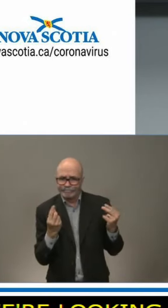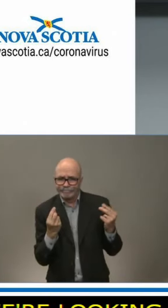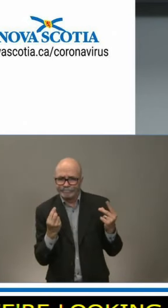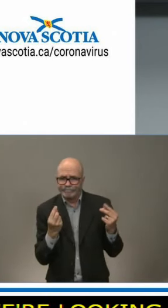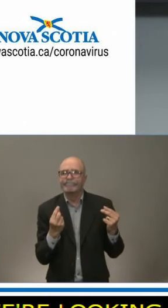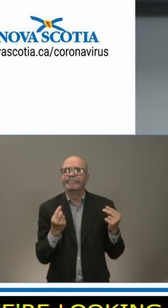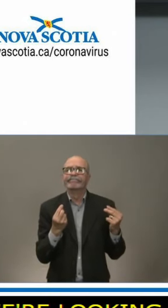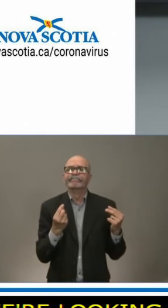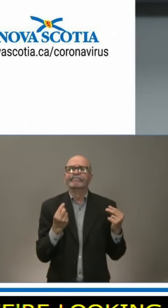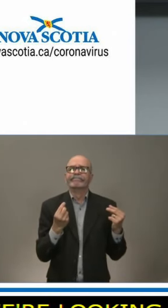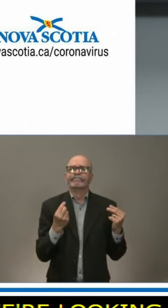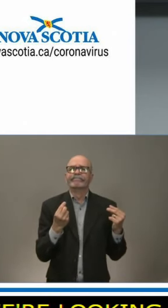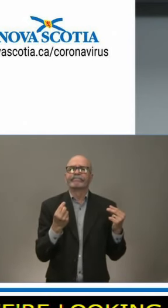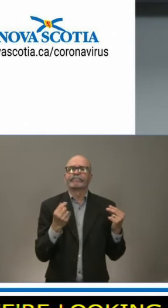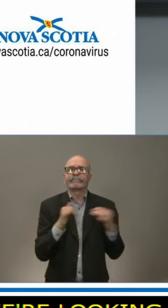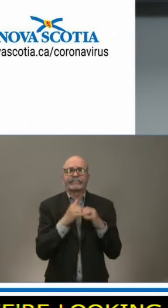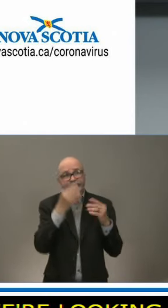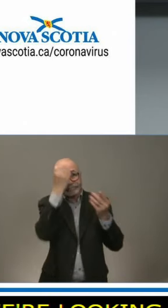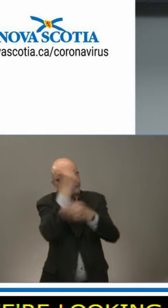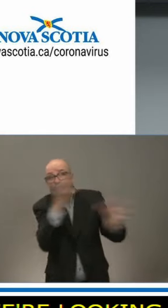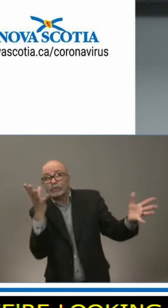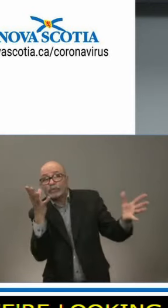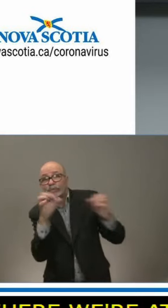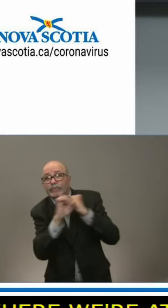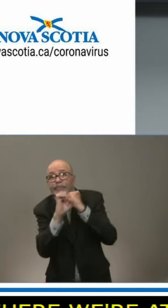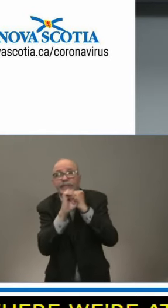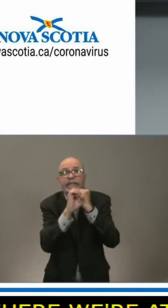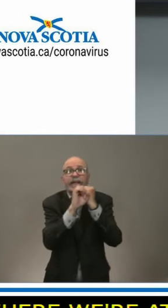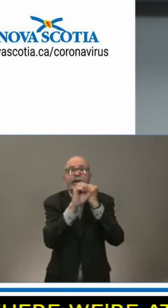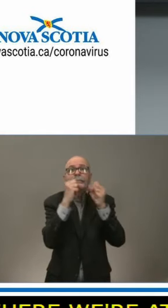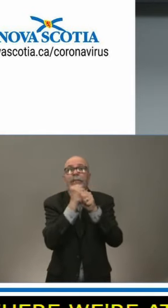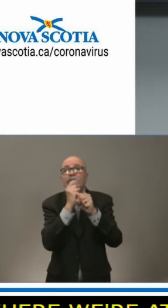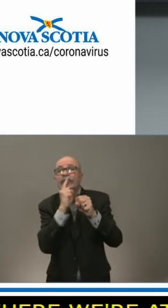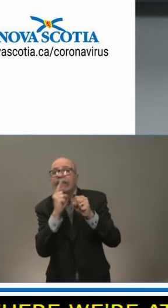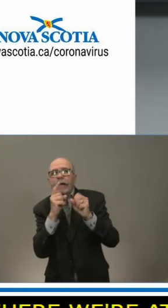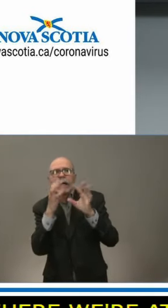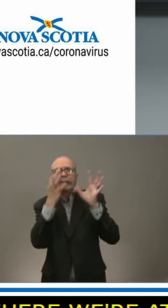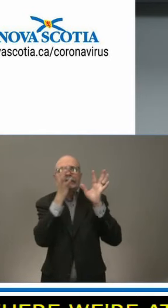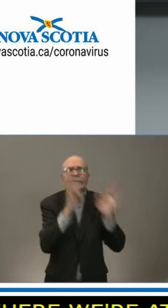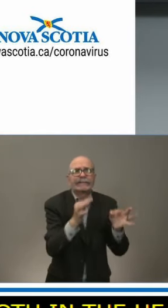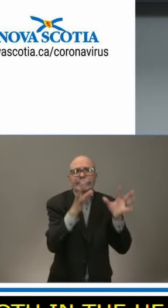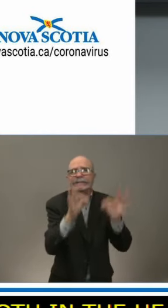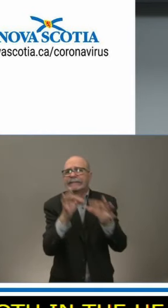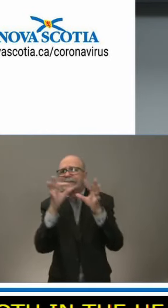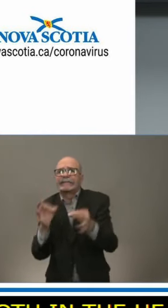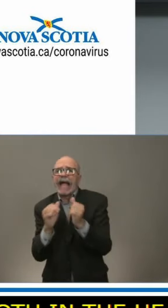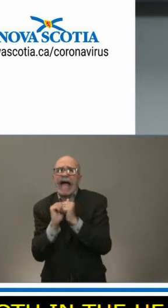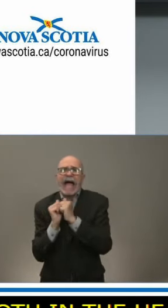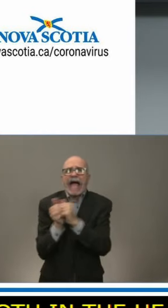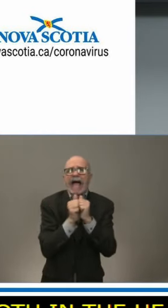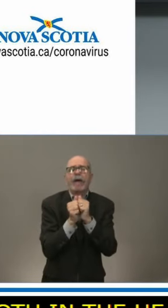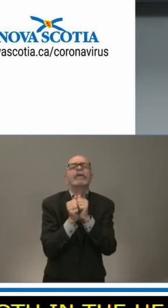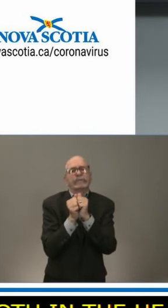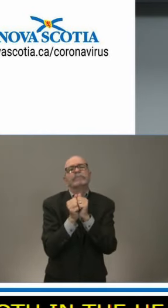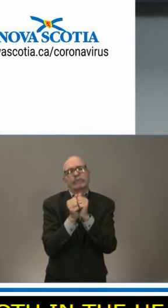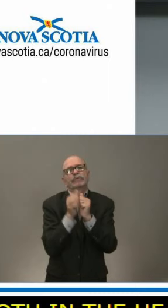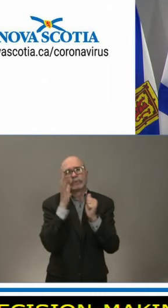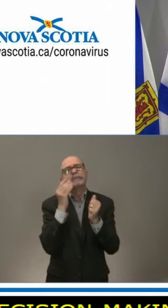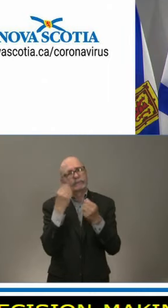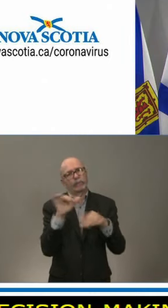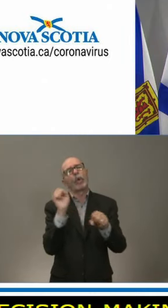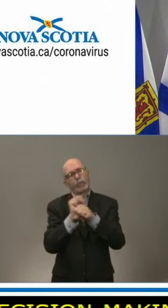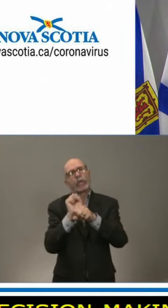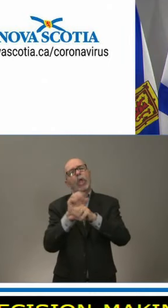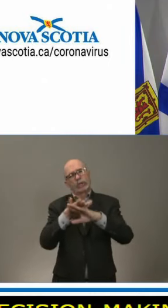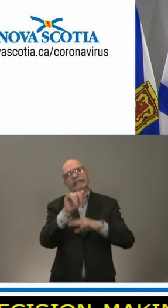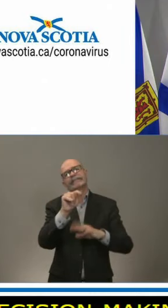inform healthcare decision making and public health decision making, and how much of that then also gets communicated to the public. Lindsay, do you have a